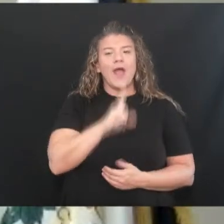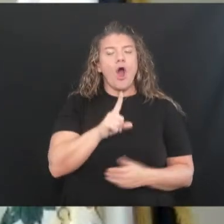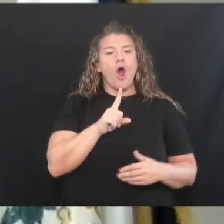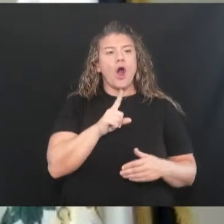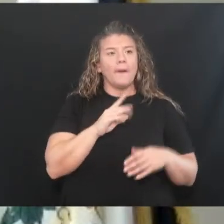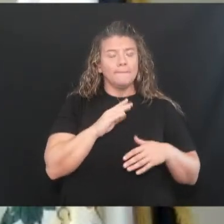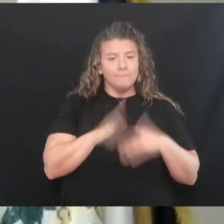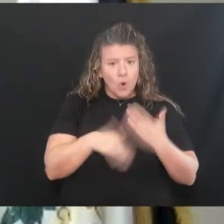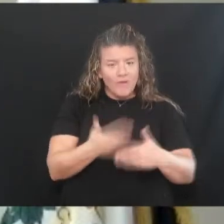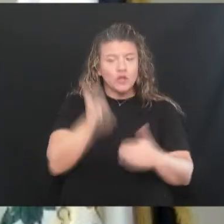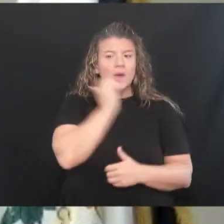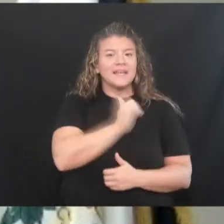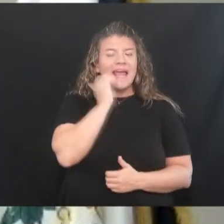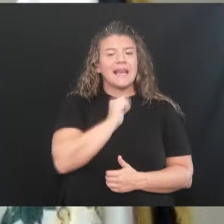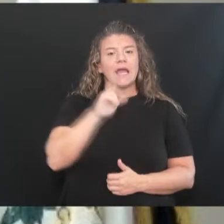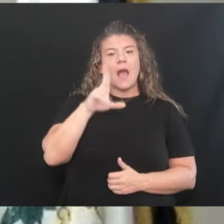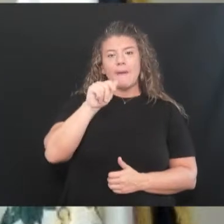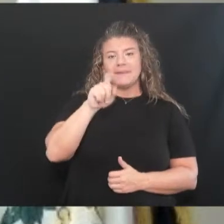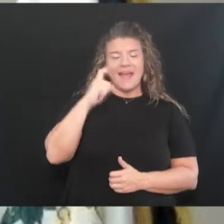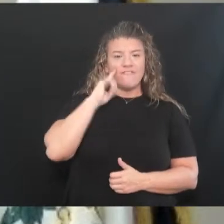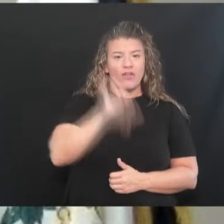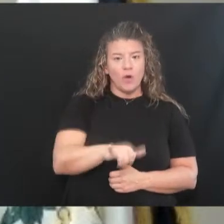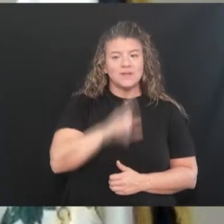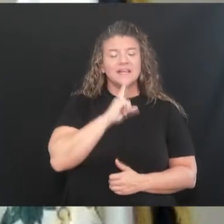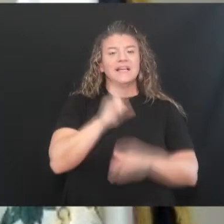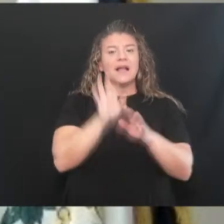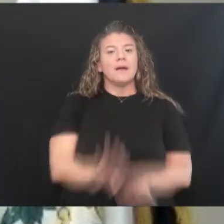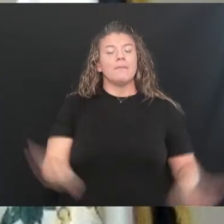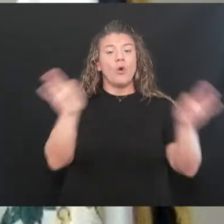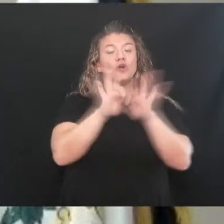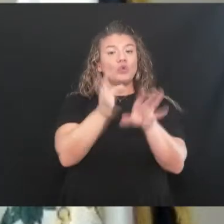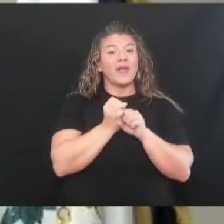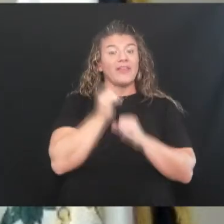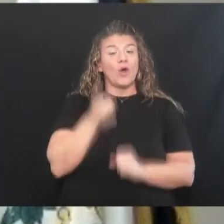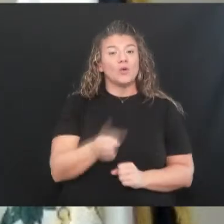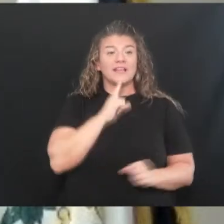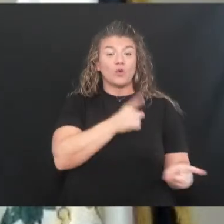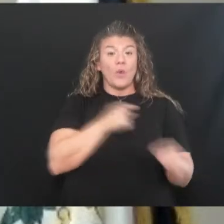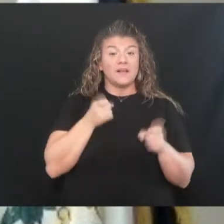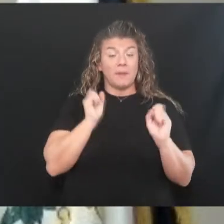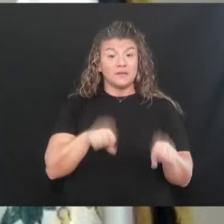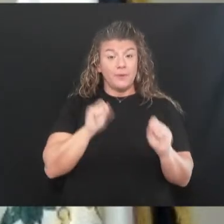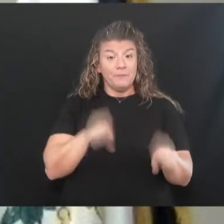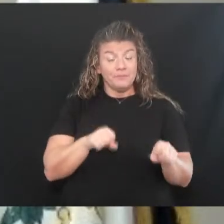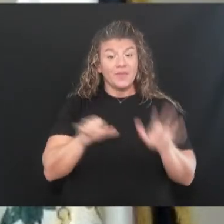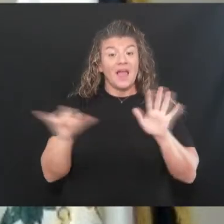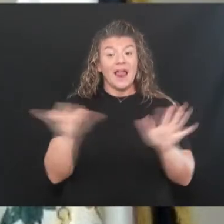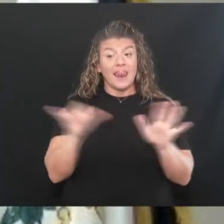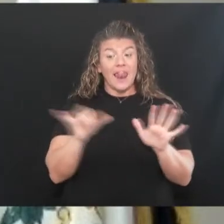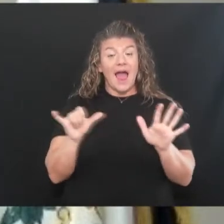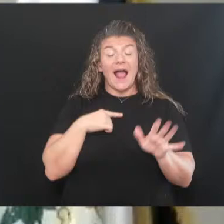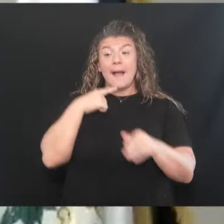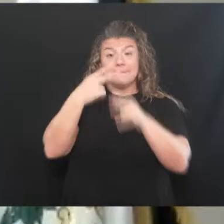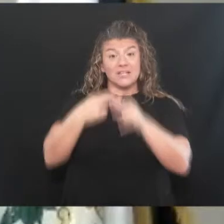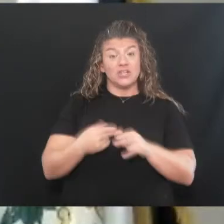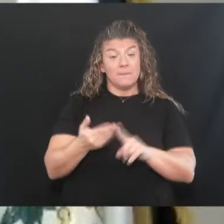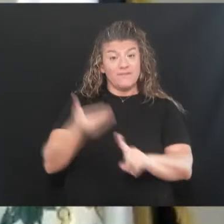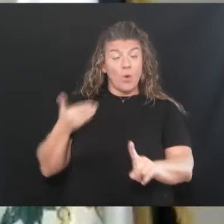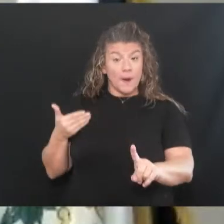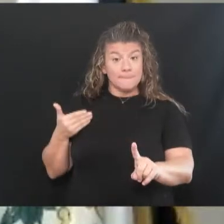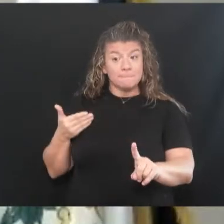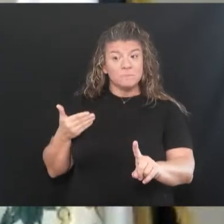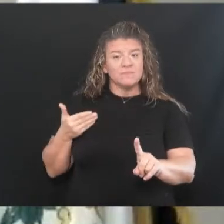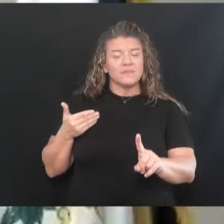to a daily update on those. It's important we get those as quickly as we can. But as I've talked before,